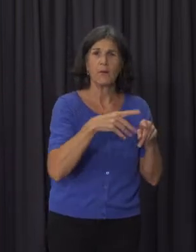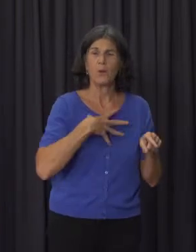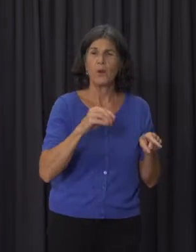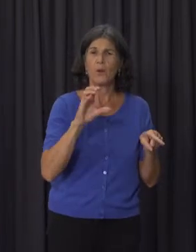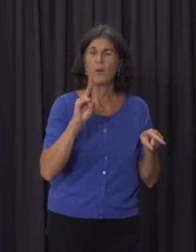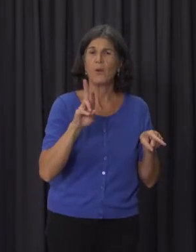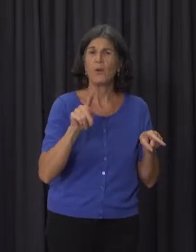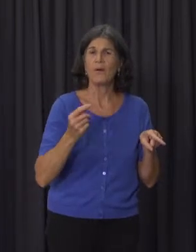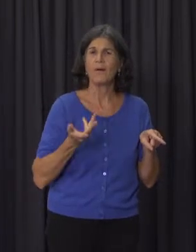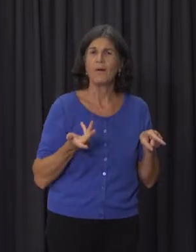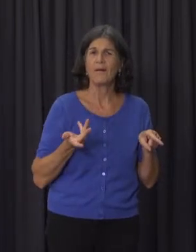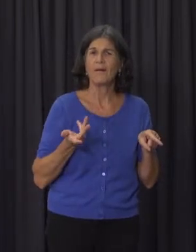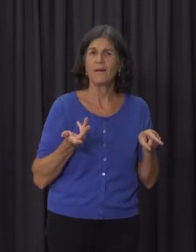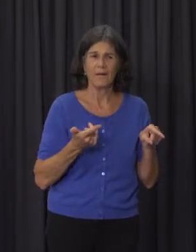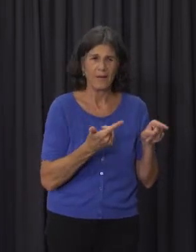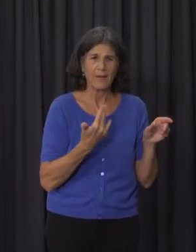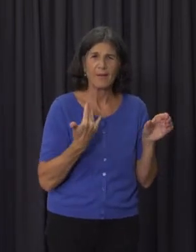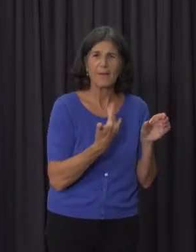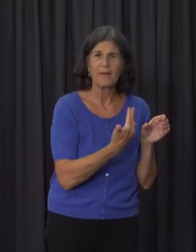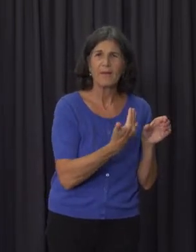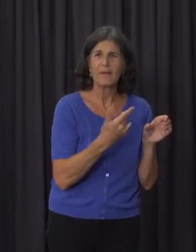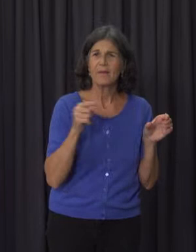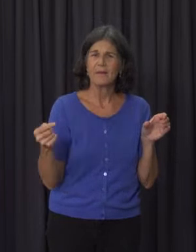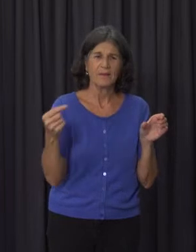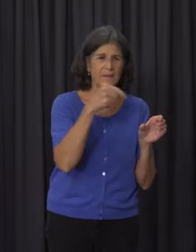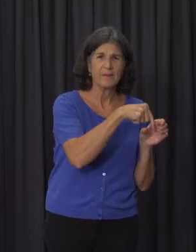get much closer to Whitecourt.